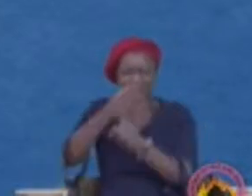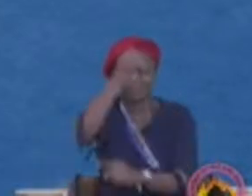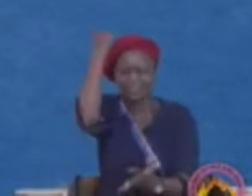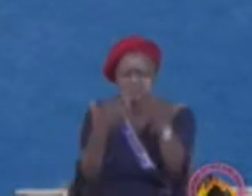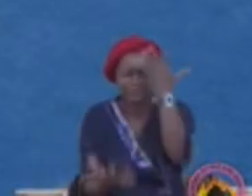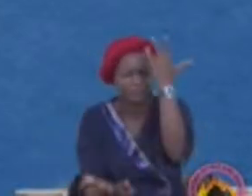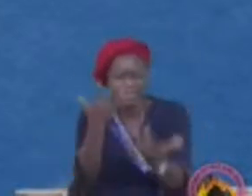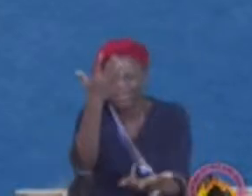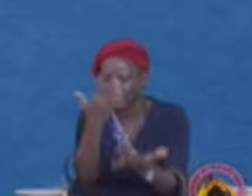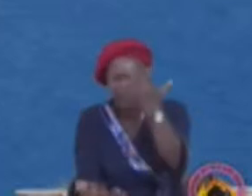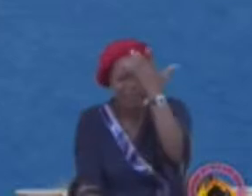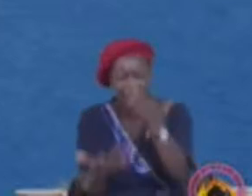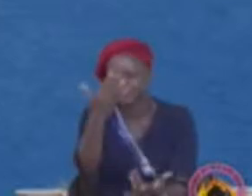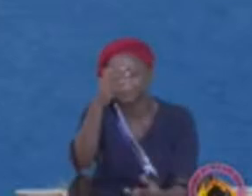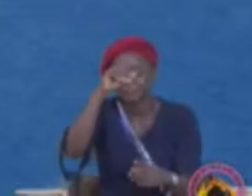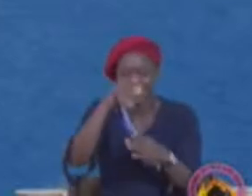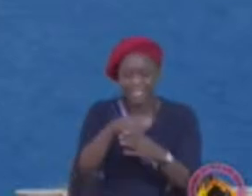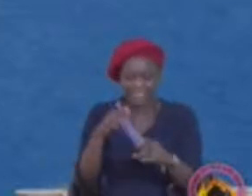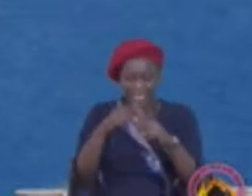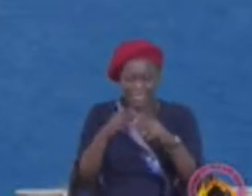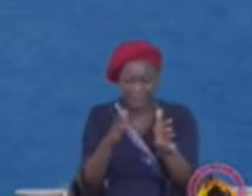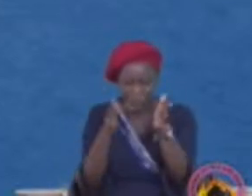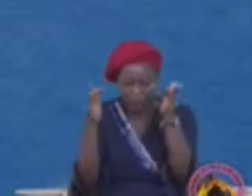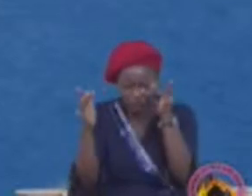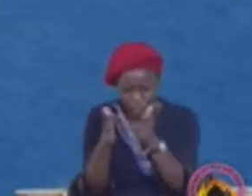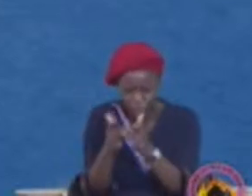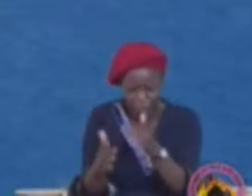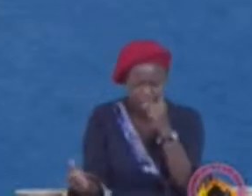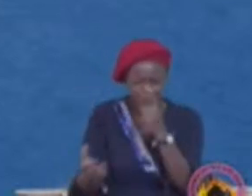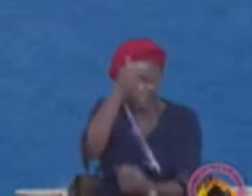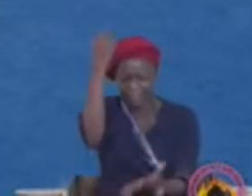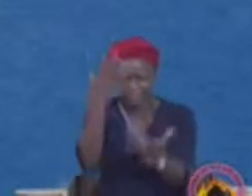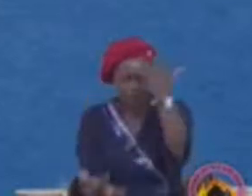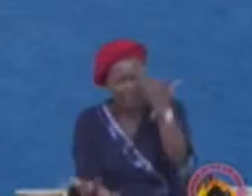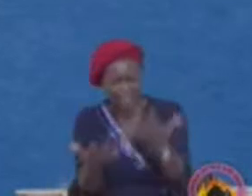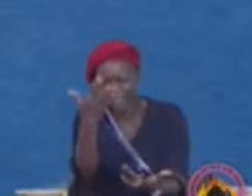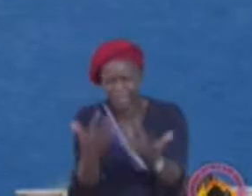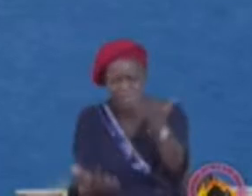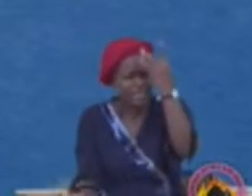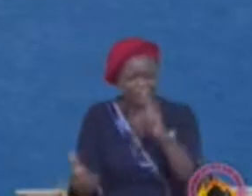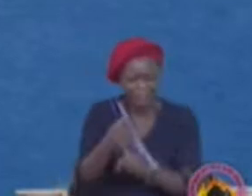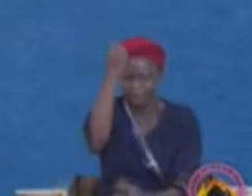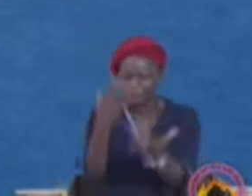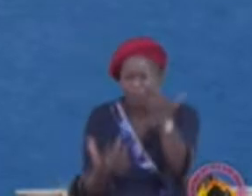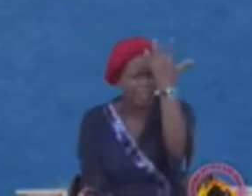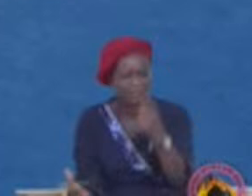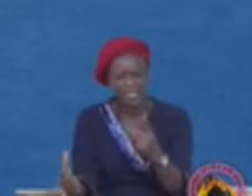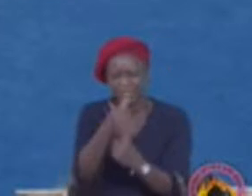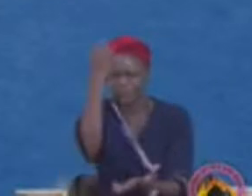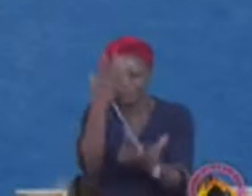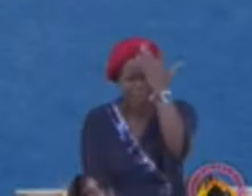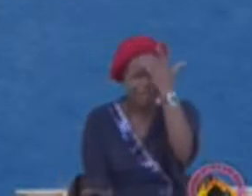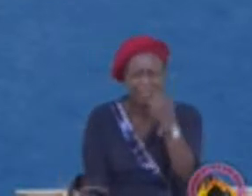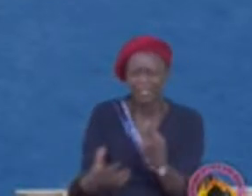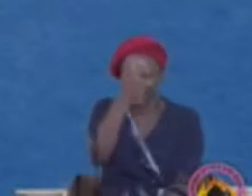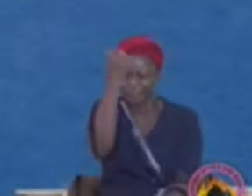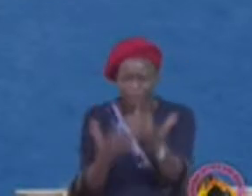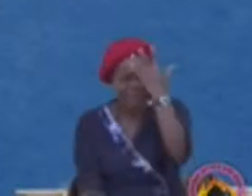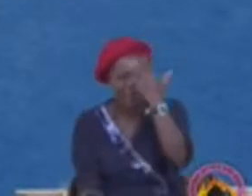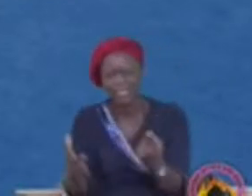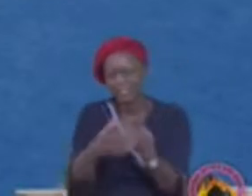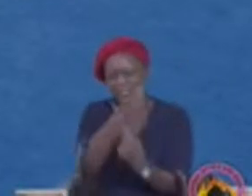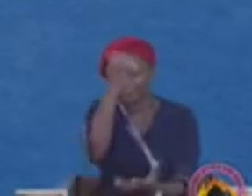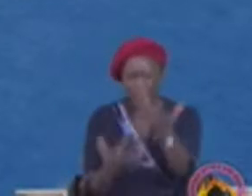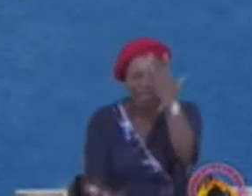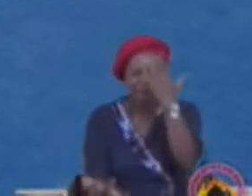fire. In the name of Jesus. Command them to catch fire. Catch fire. Catch fire. Catch fire.